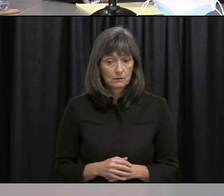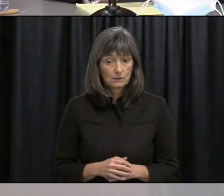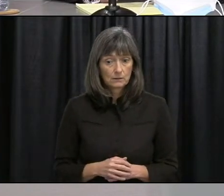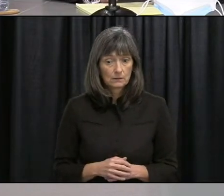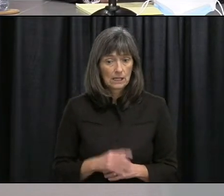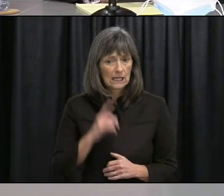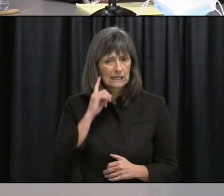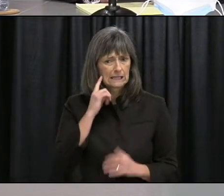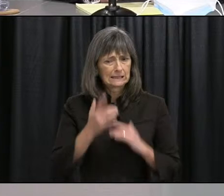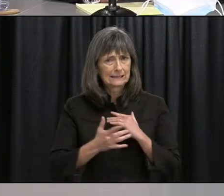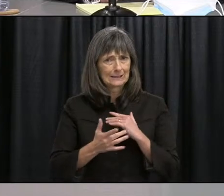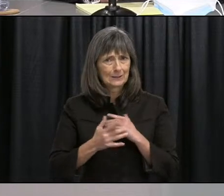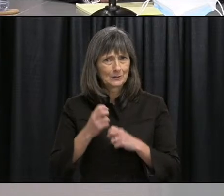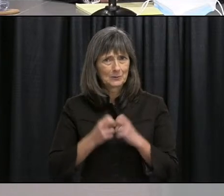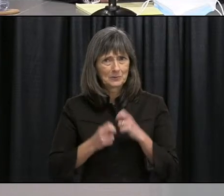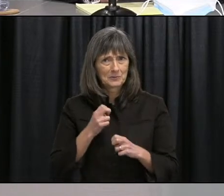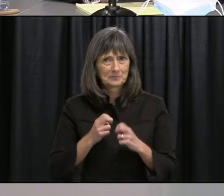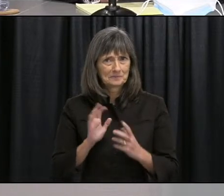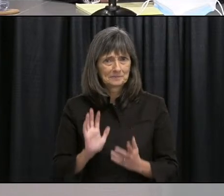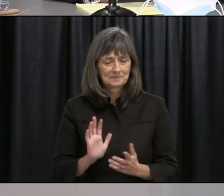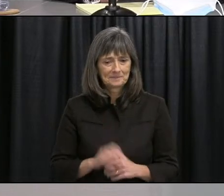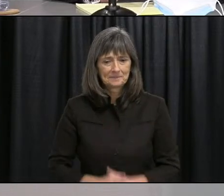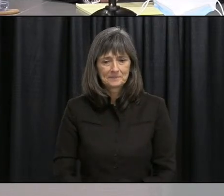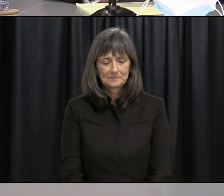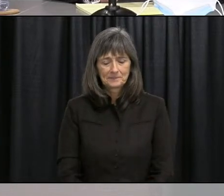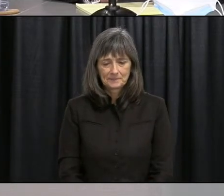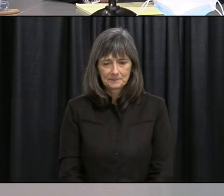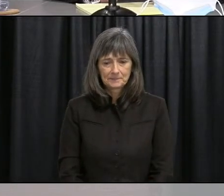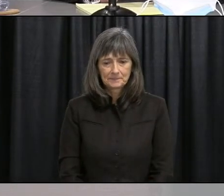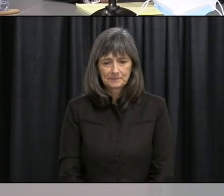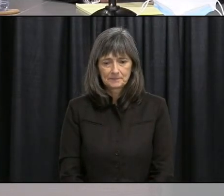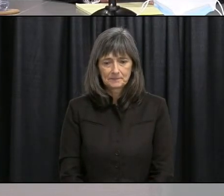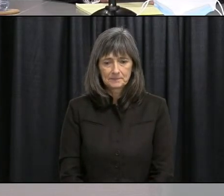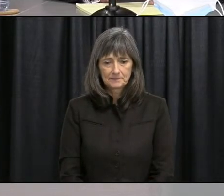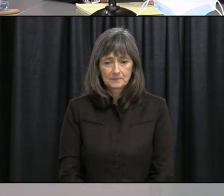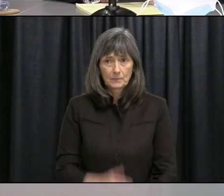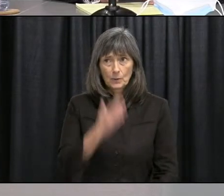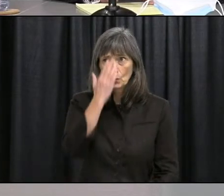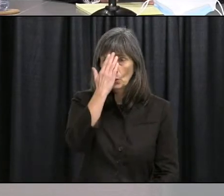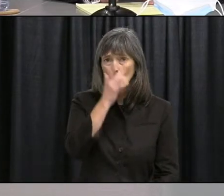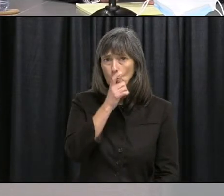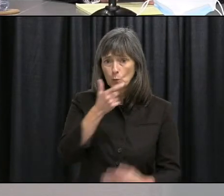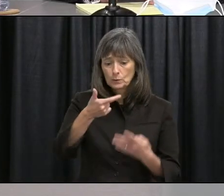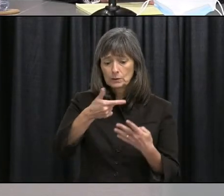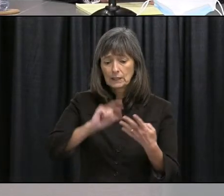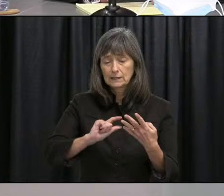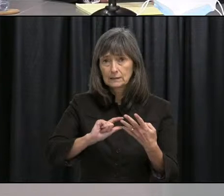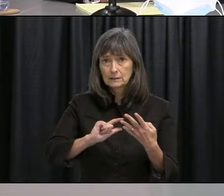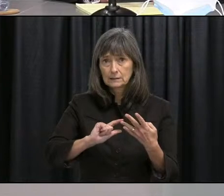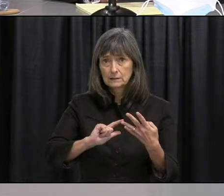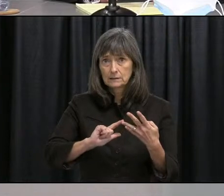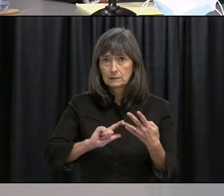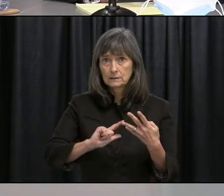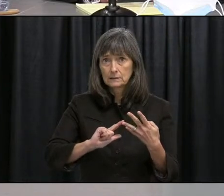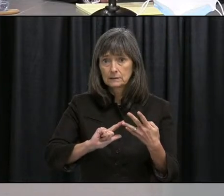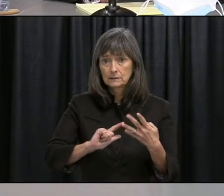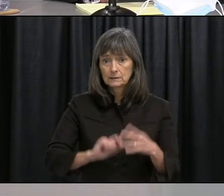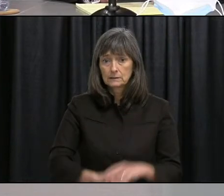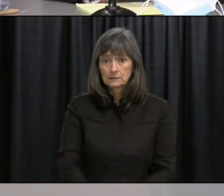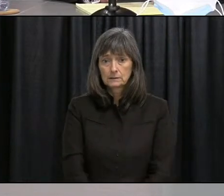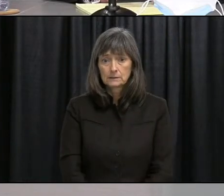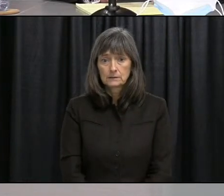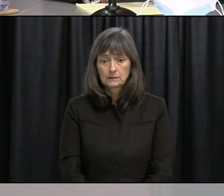I think we have some technical difficulties. Does anybody know who was next on the list?